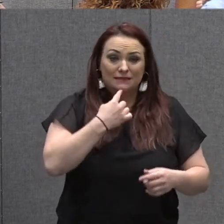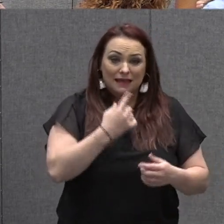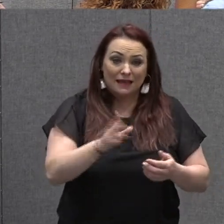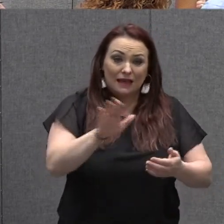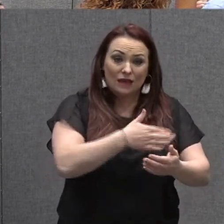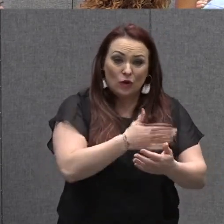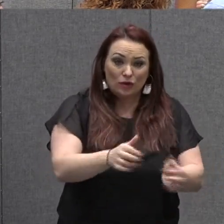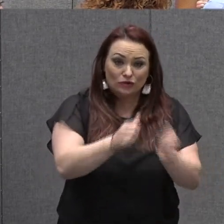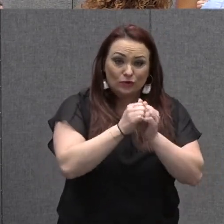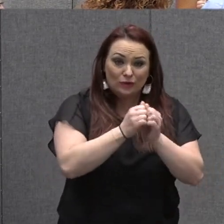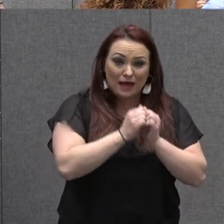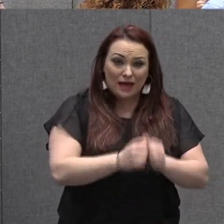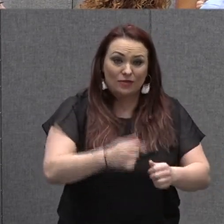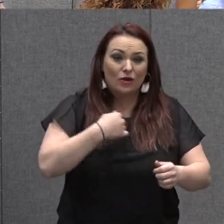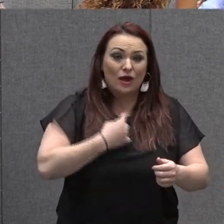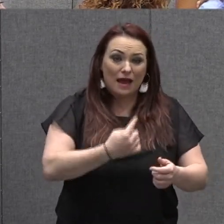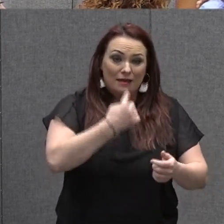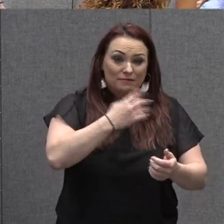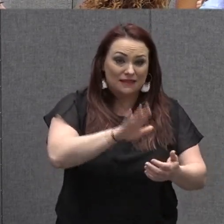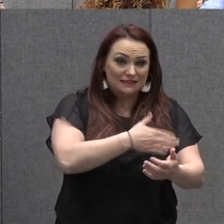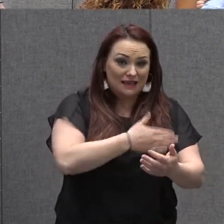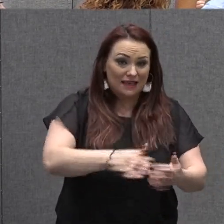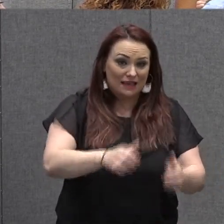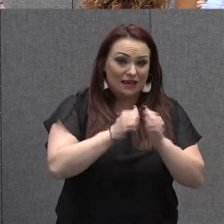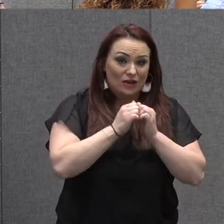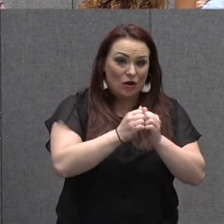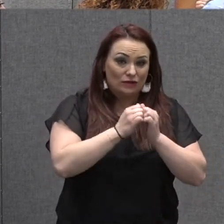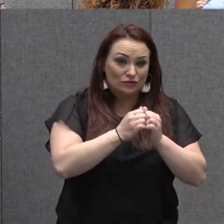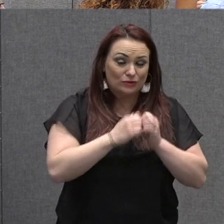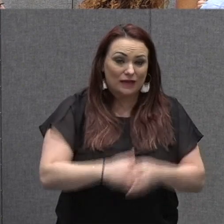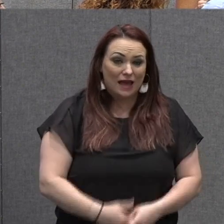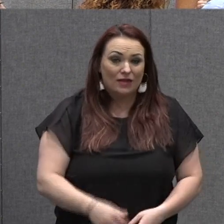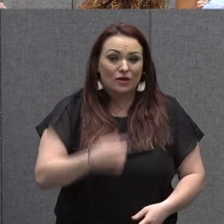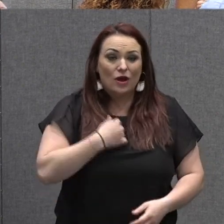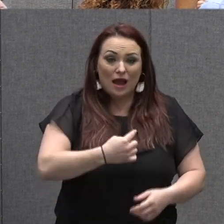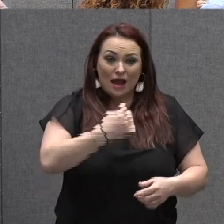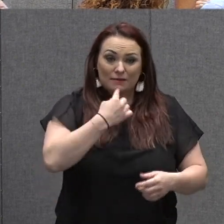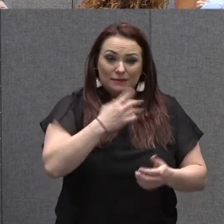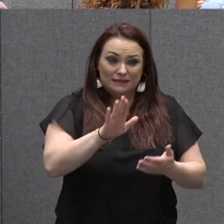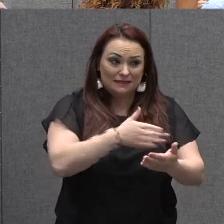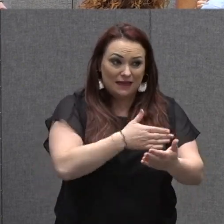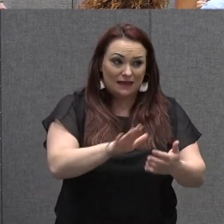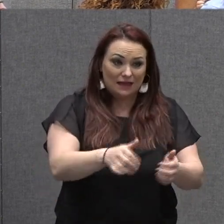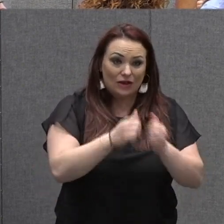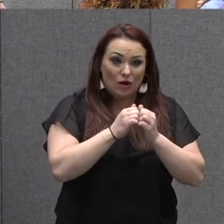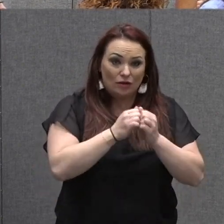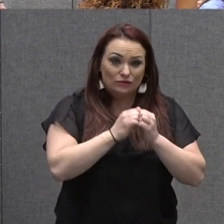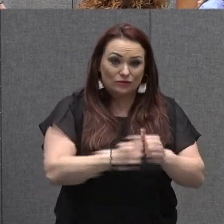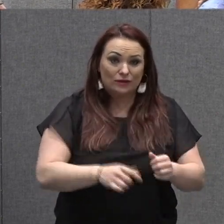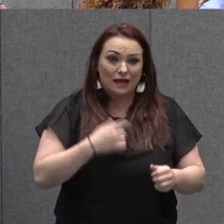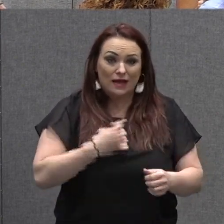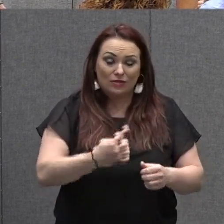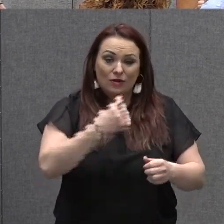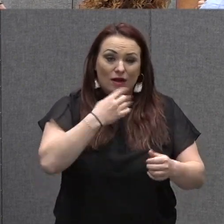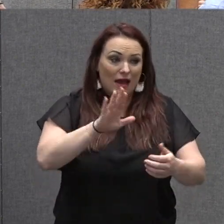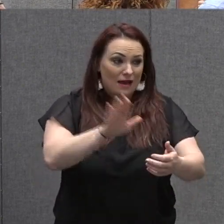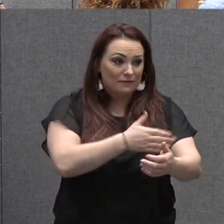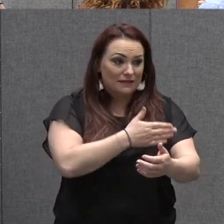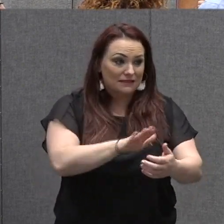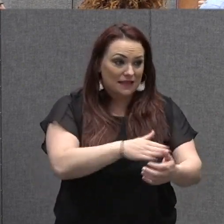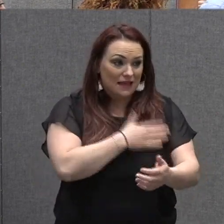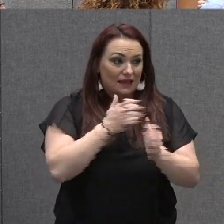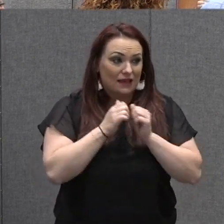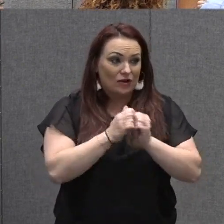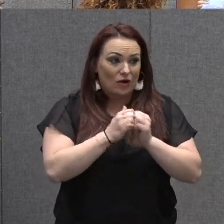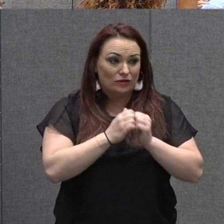miss singing all together. I miss singing all together. I miss singing all together. I